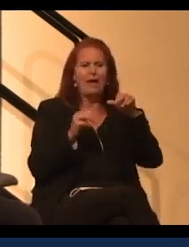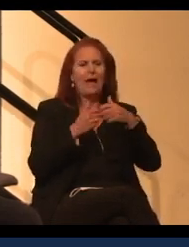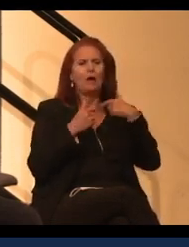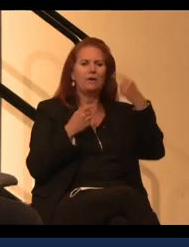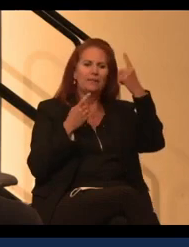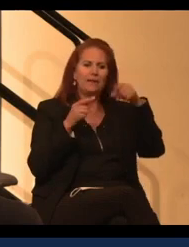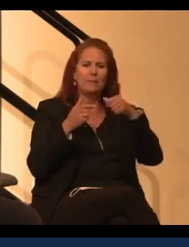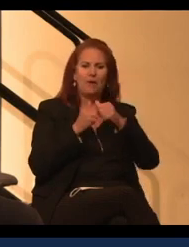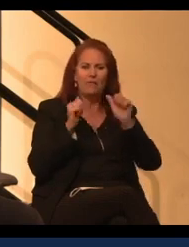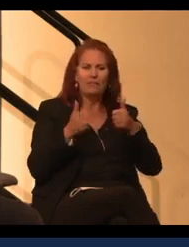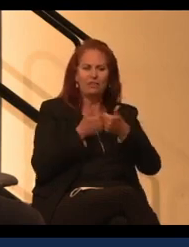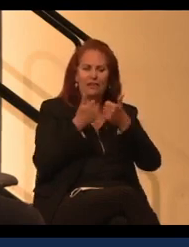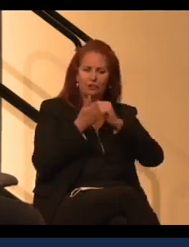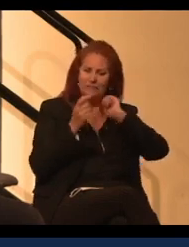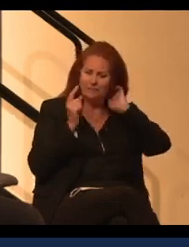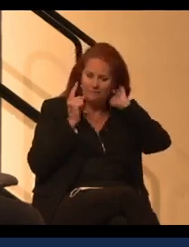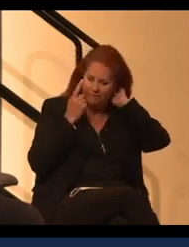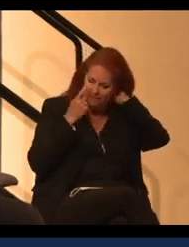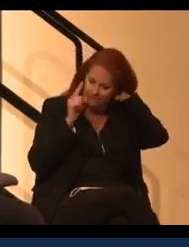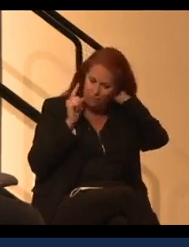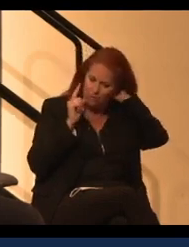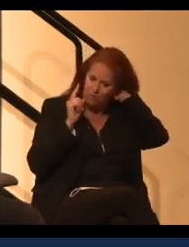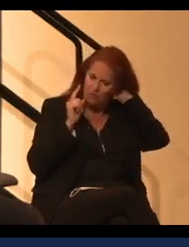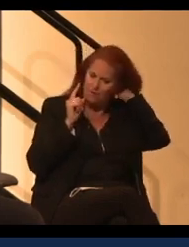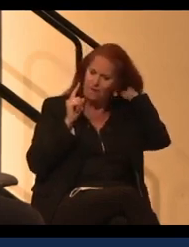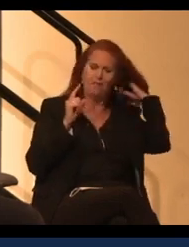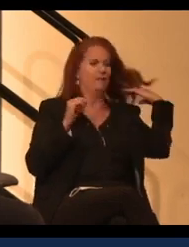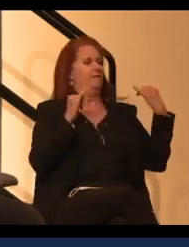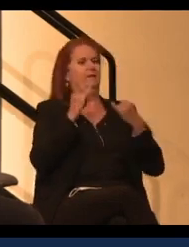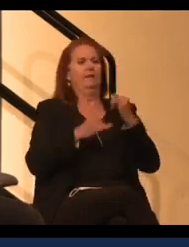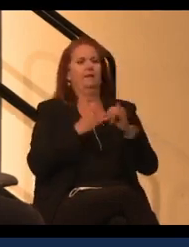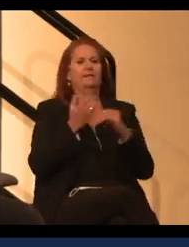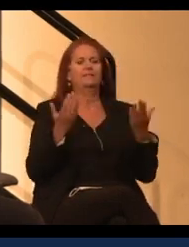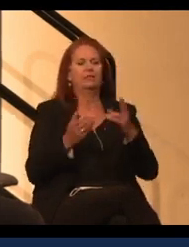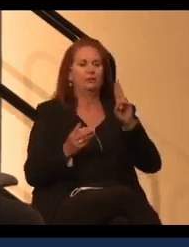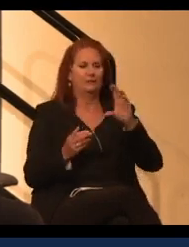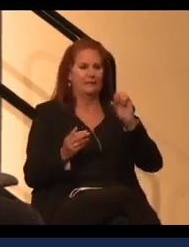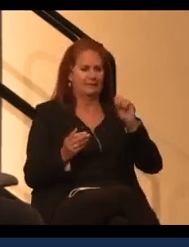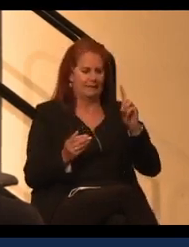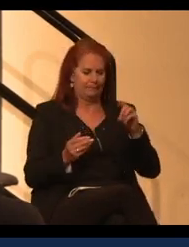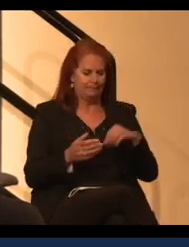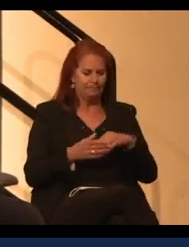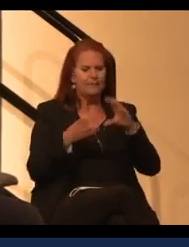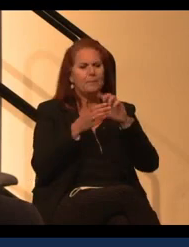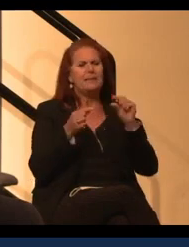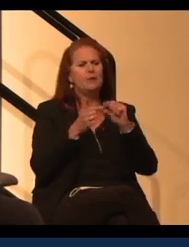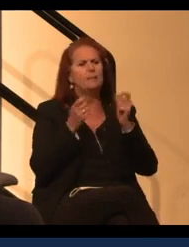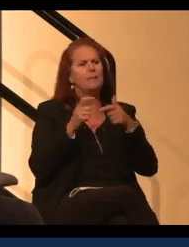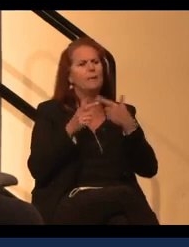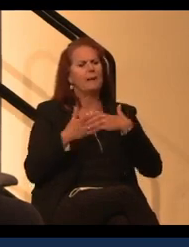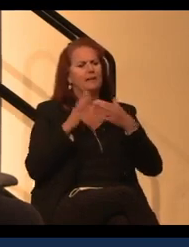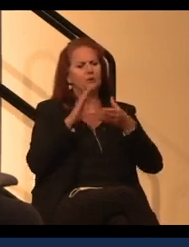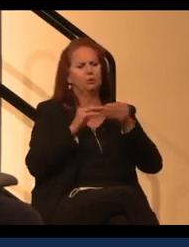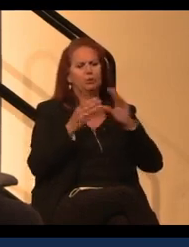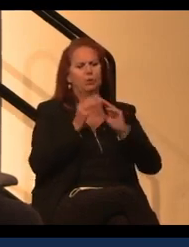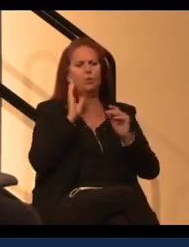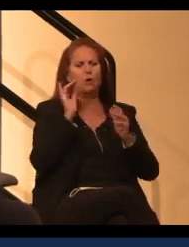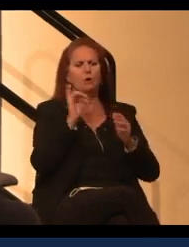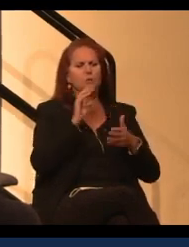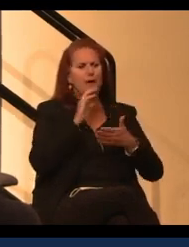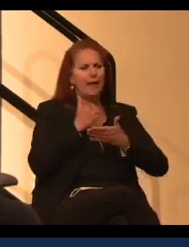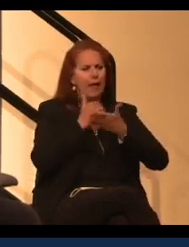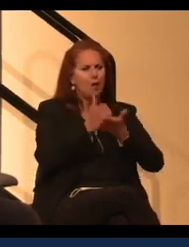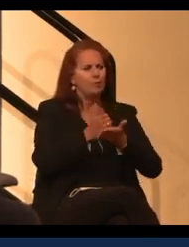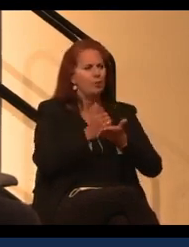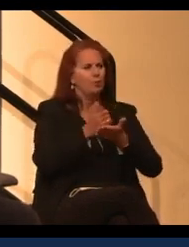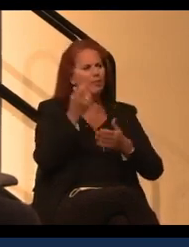the challenges for our internationals here at UCSD. So I'll tell you a little bit about my story, because I think that will also help you,